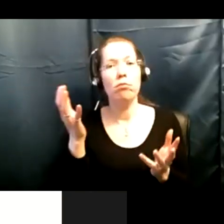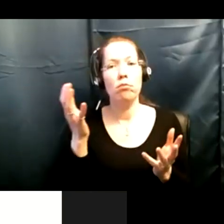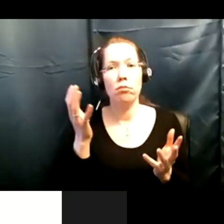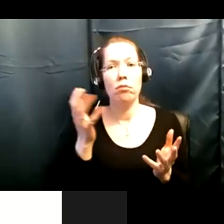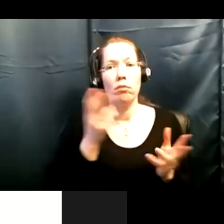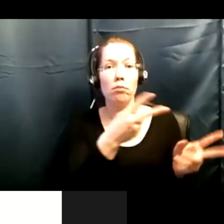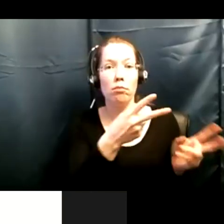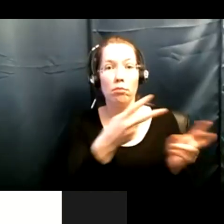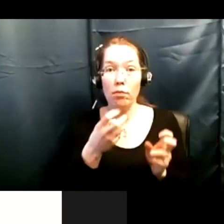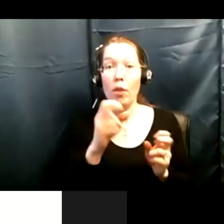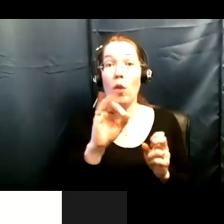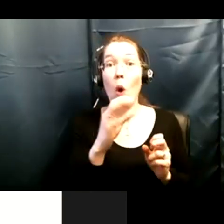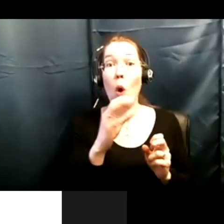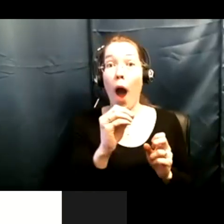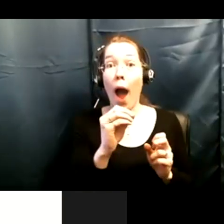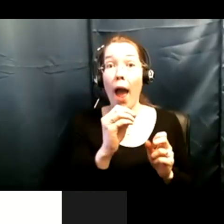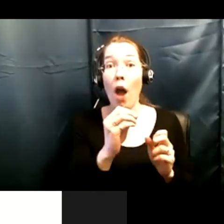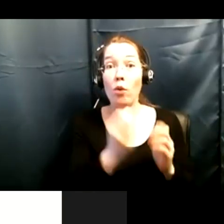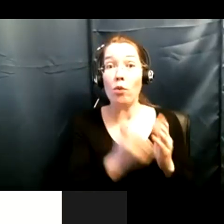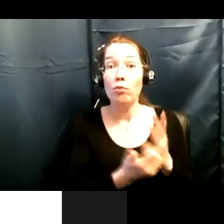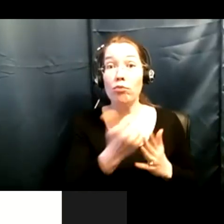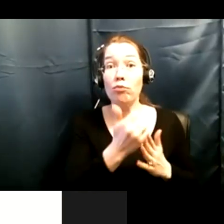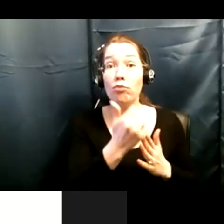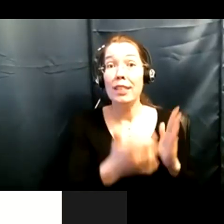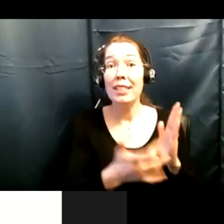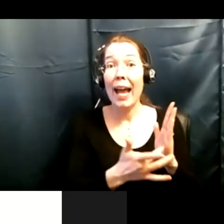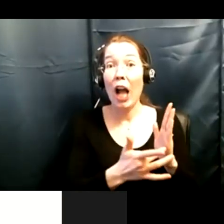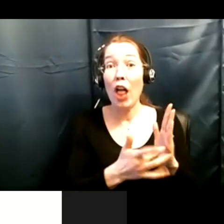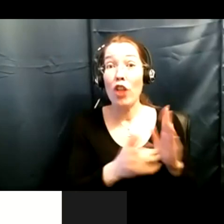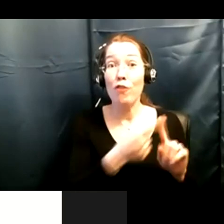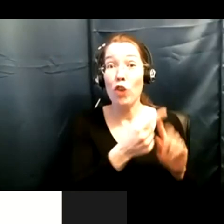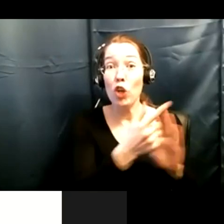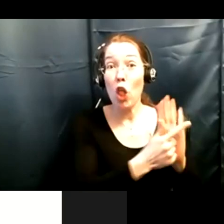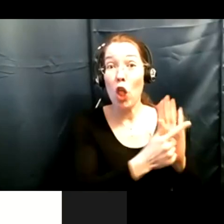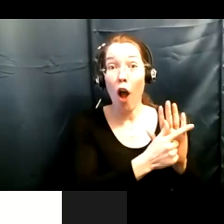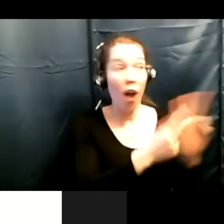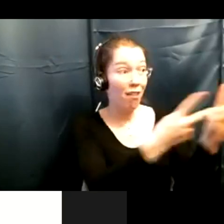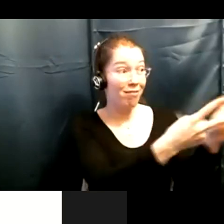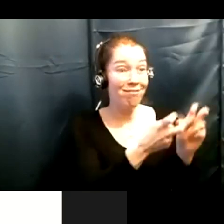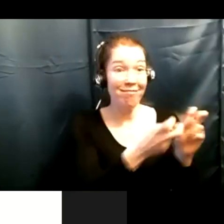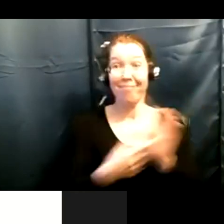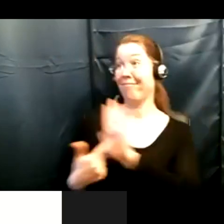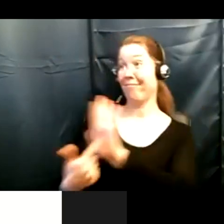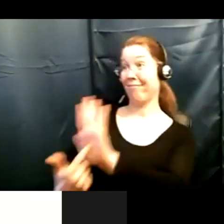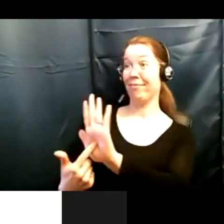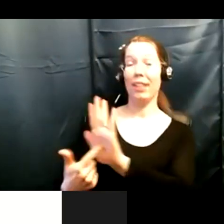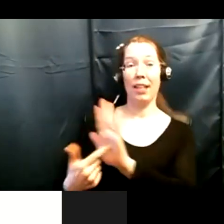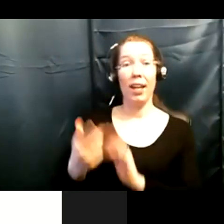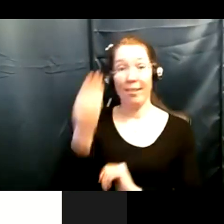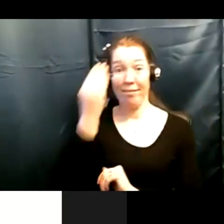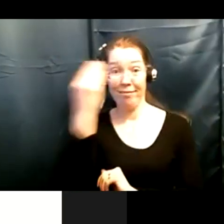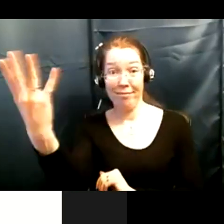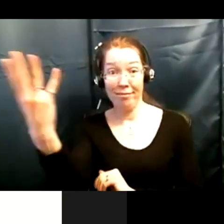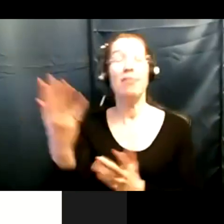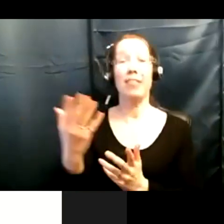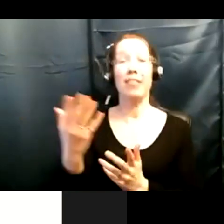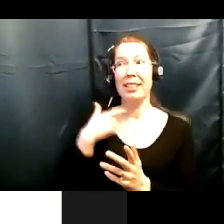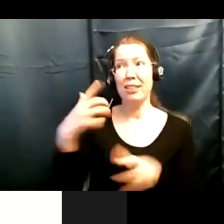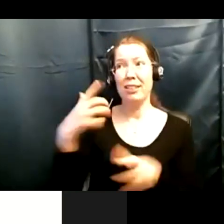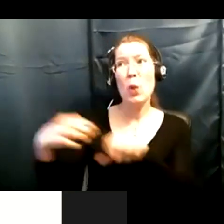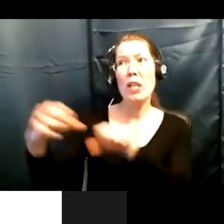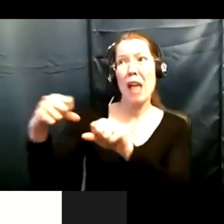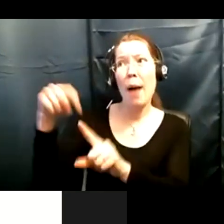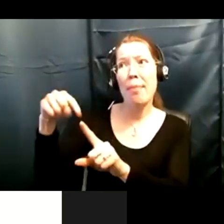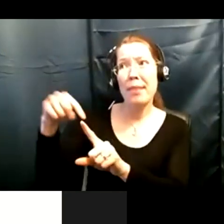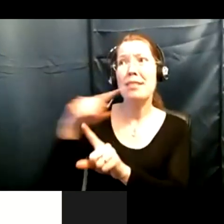Ohio Technology first to your representatives and say, hey, we need to adopt this. We need to make this happen